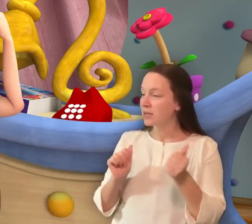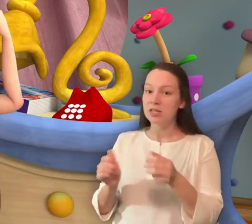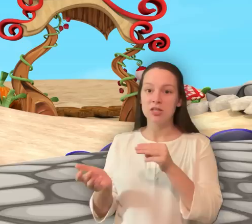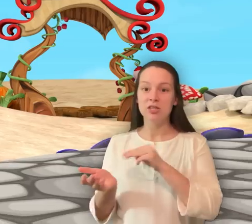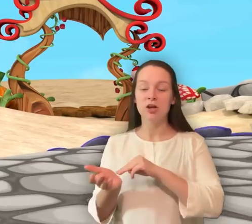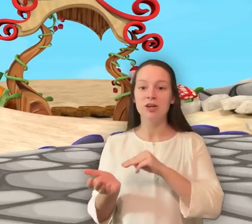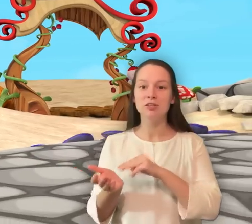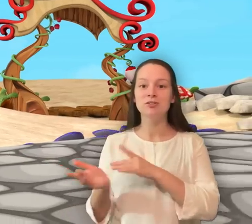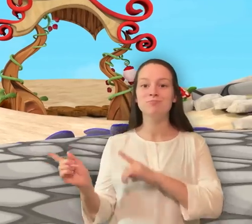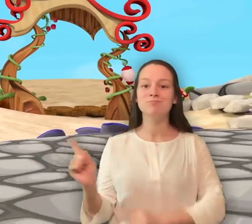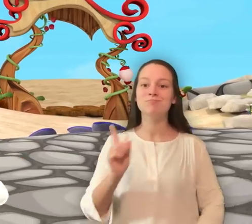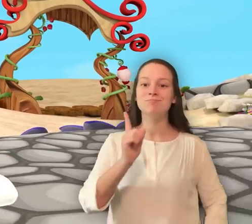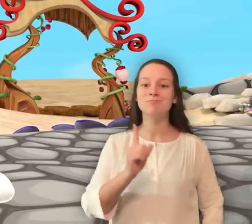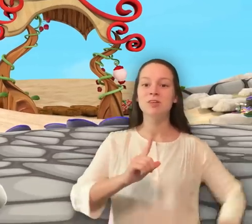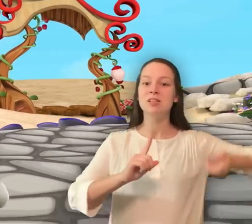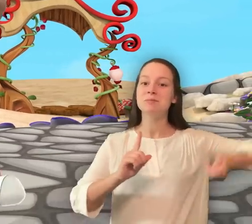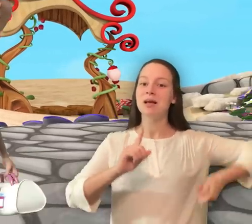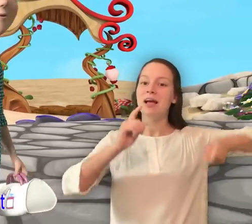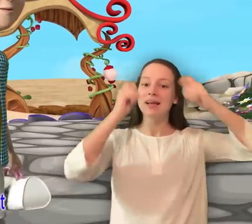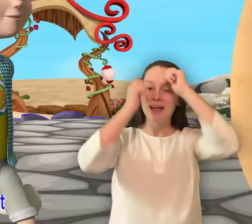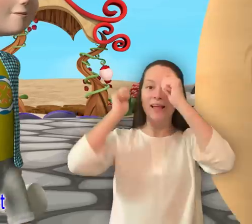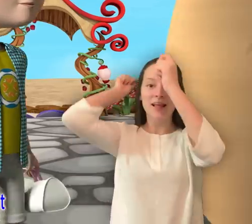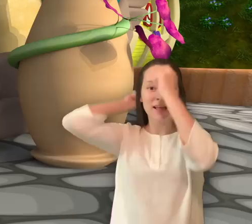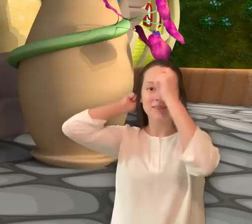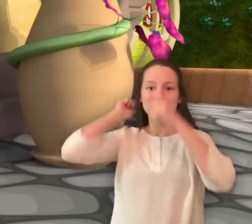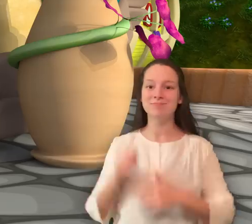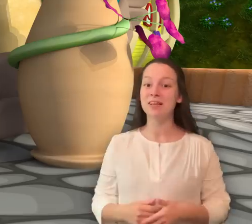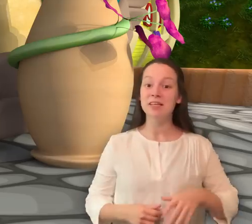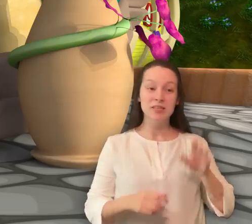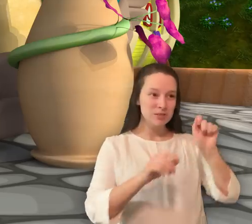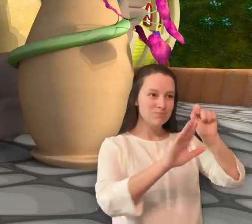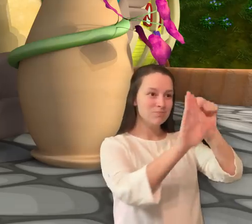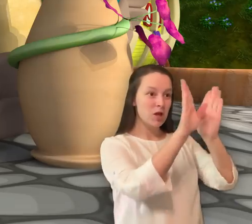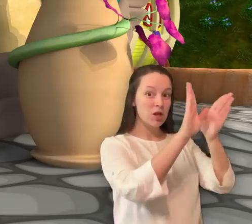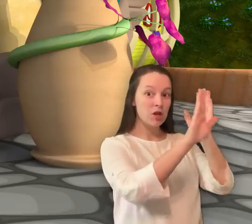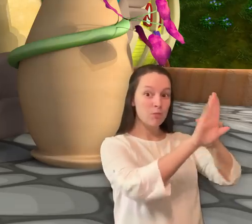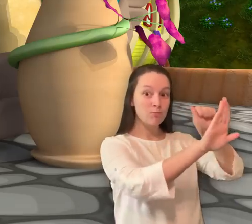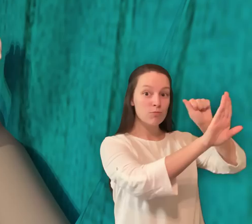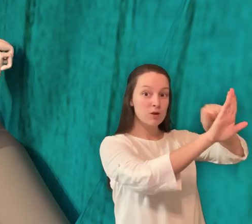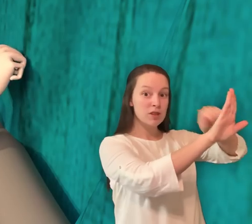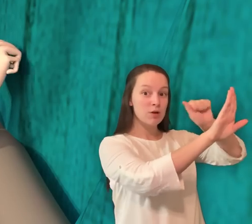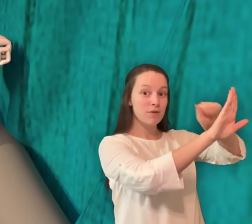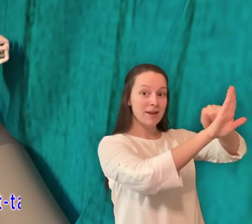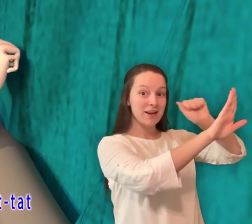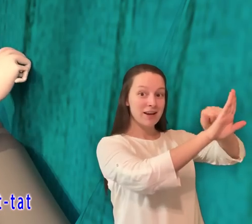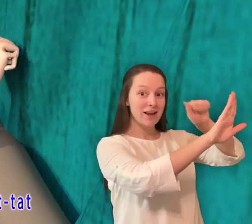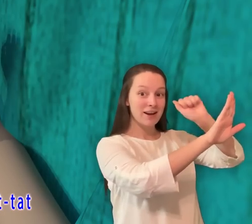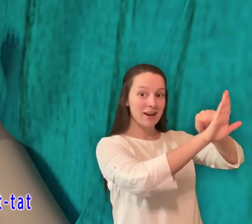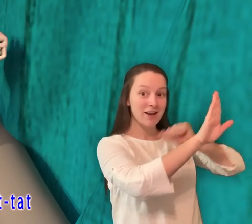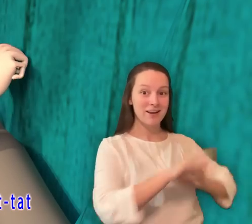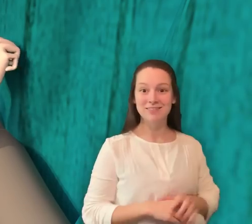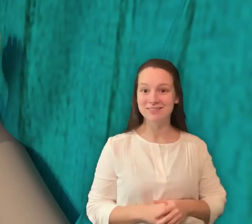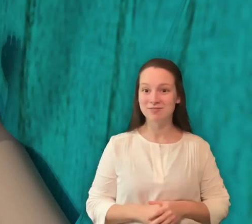quick the doctor came with his bag and his hat and he knocked on the door with